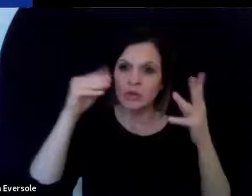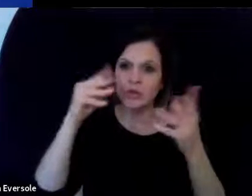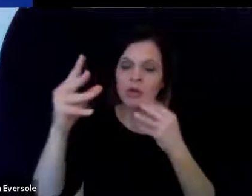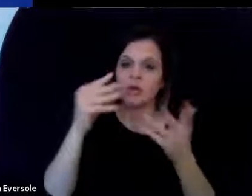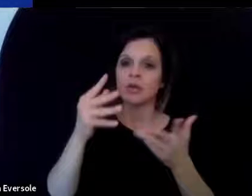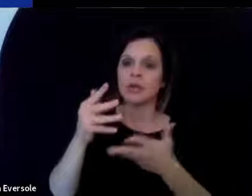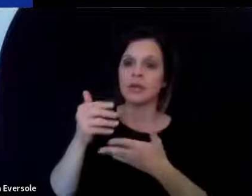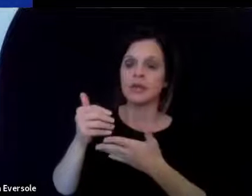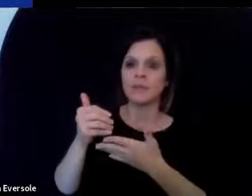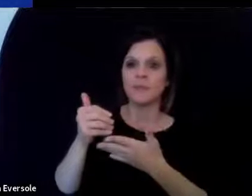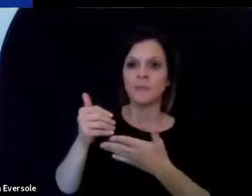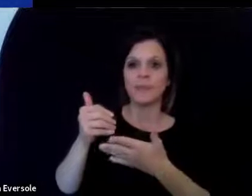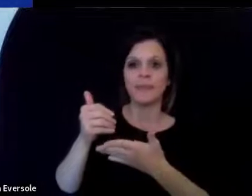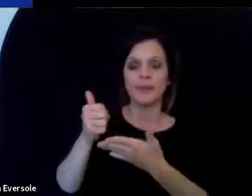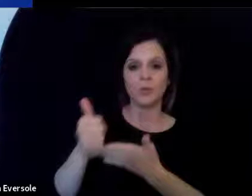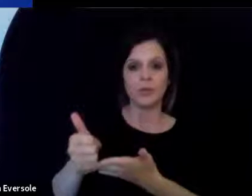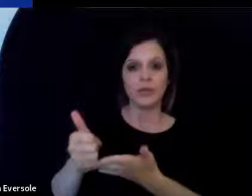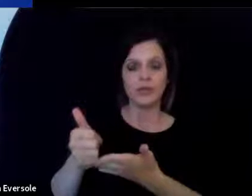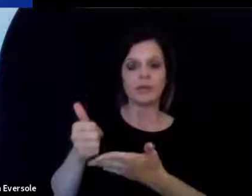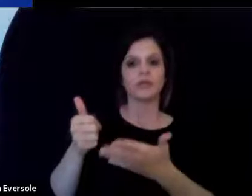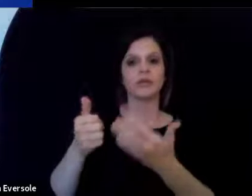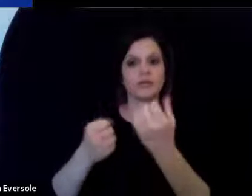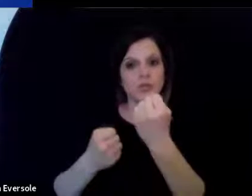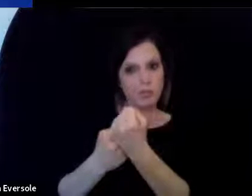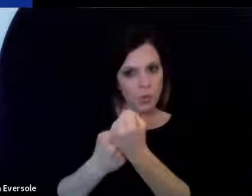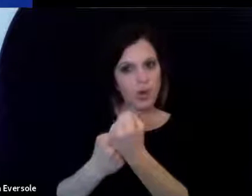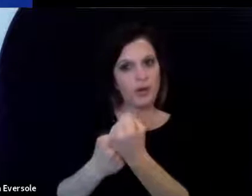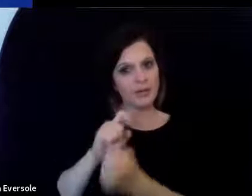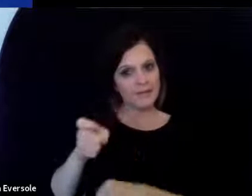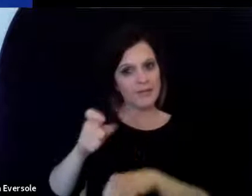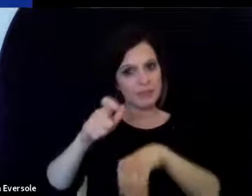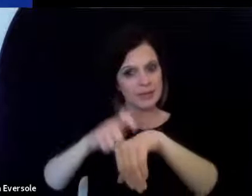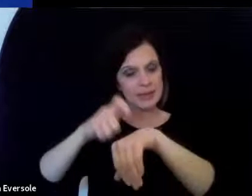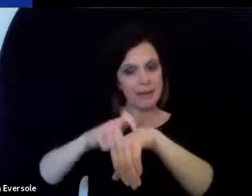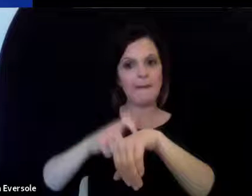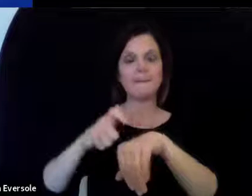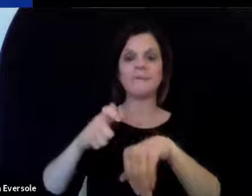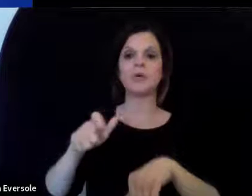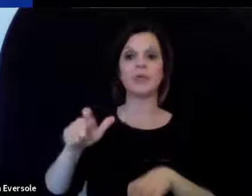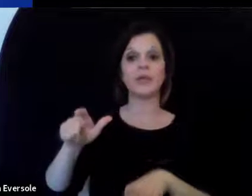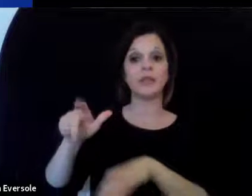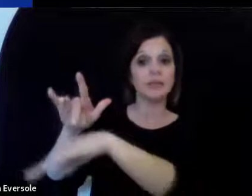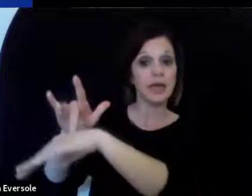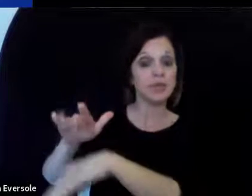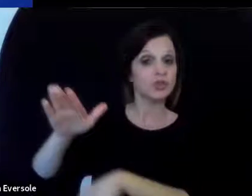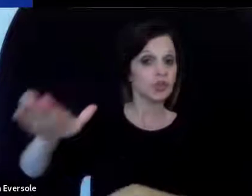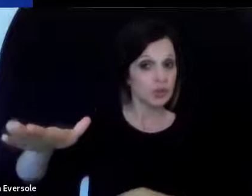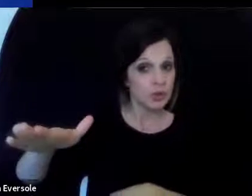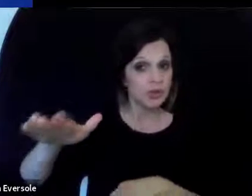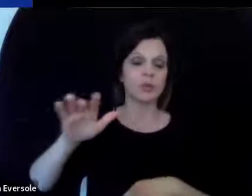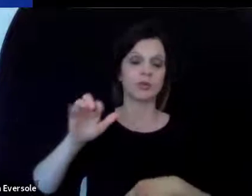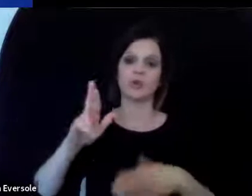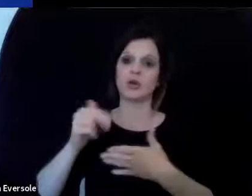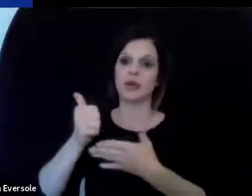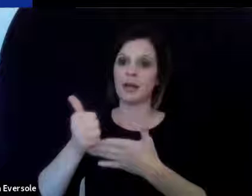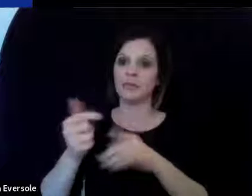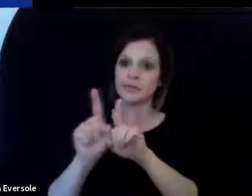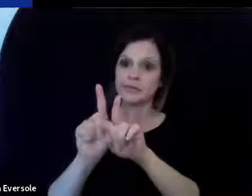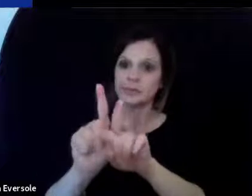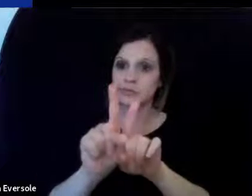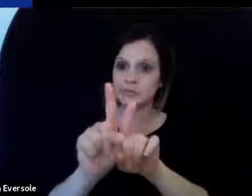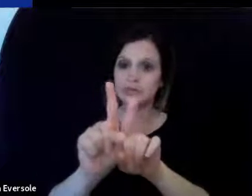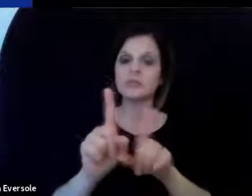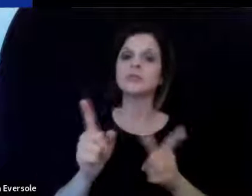their stature or with touch, to let them know where you are and helping them make those transitions. Those sorts of things are going to be really